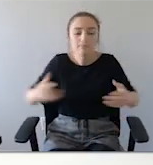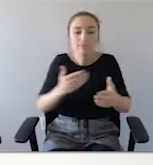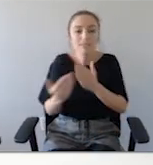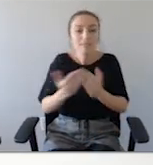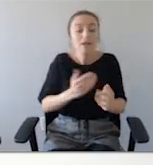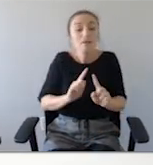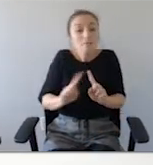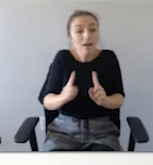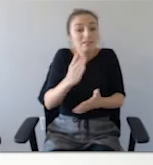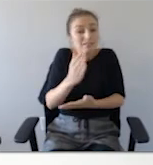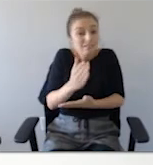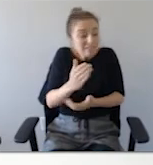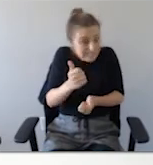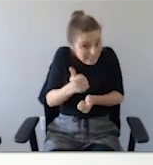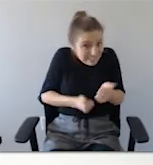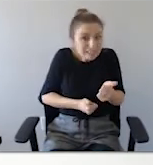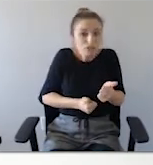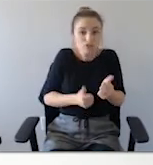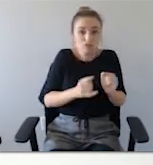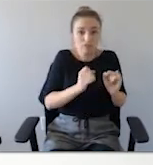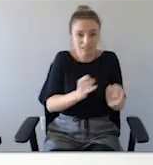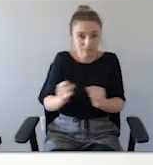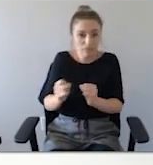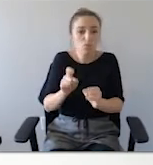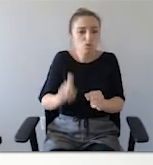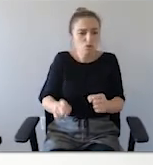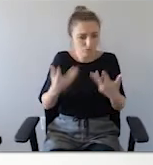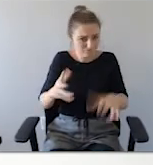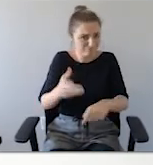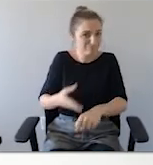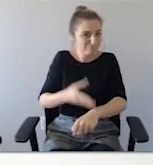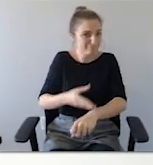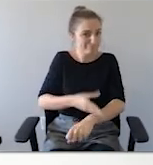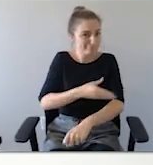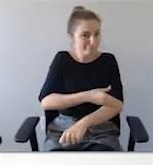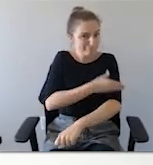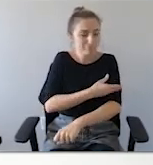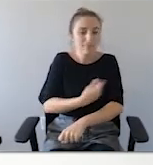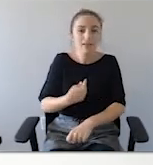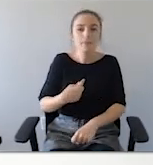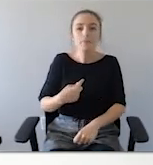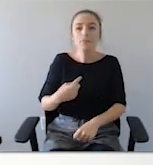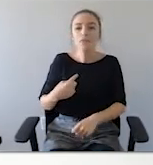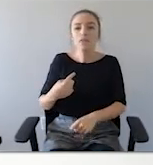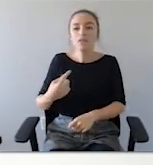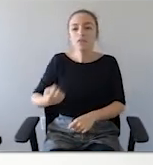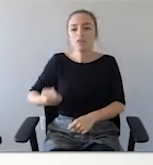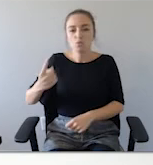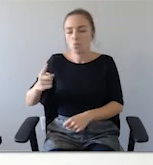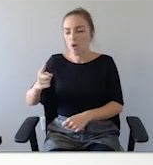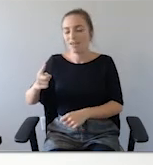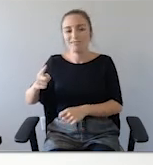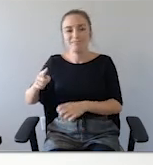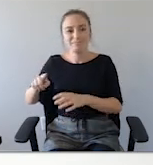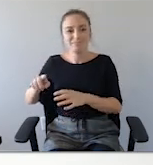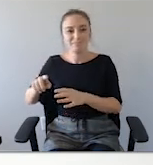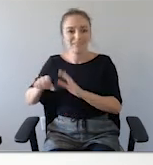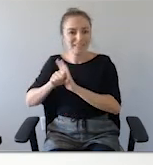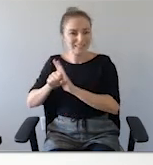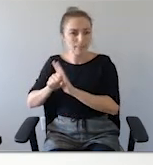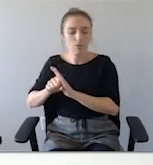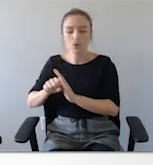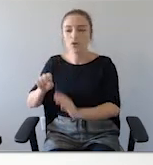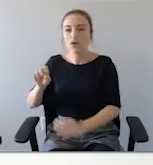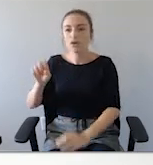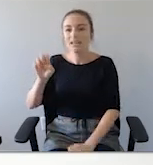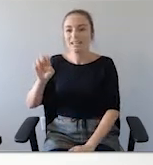progress, and I'm not going to get into it today, but there's a case, the Endrew case, E-N-D-R-E-W, and it actually